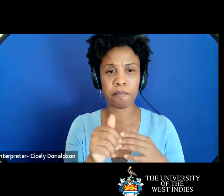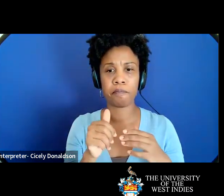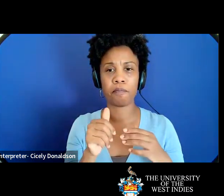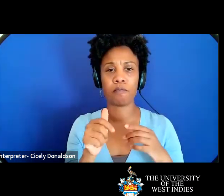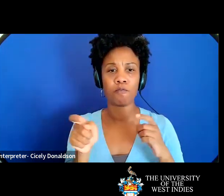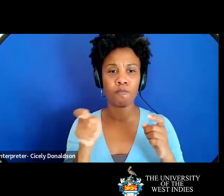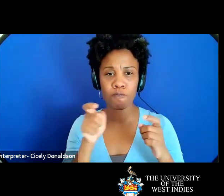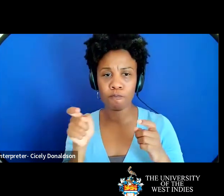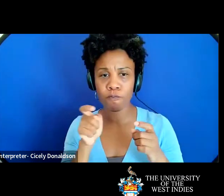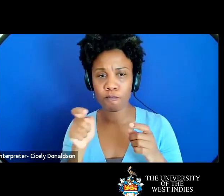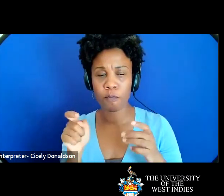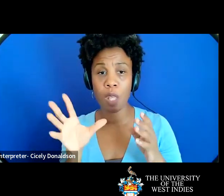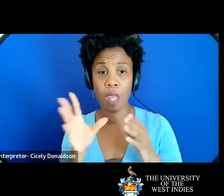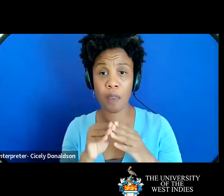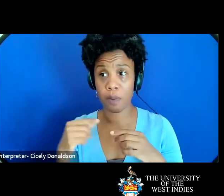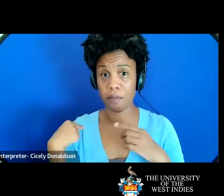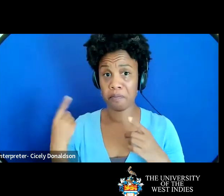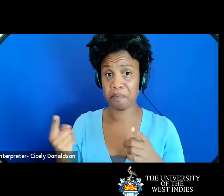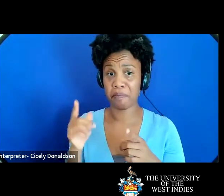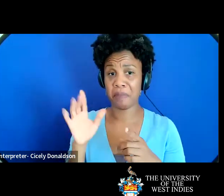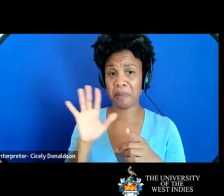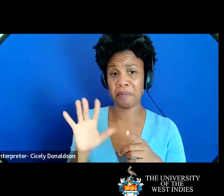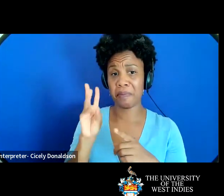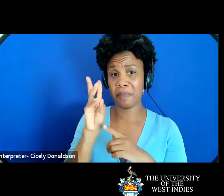so months. And,